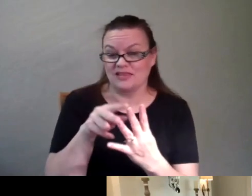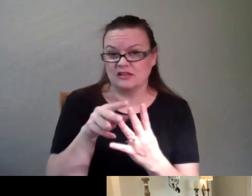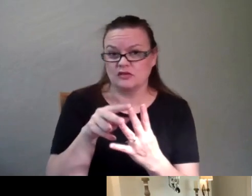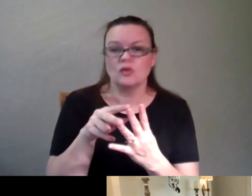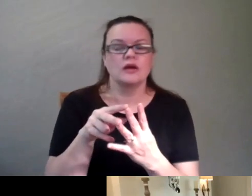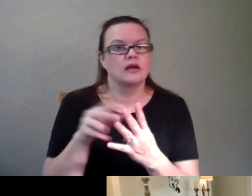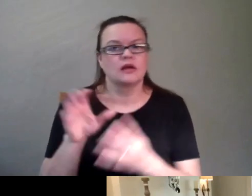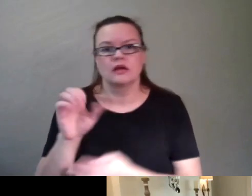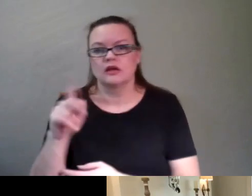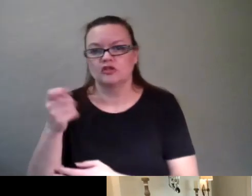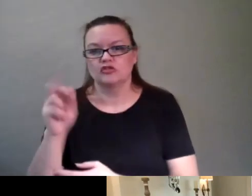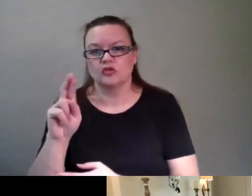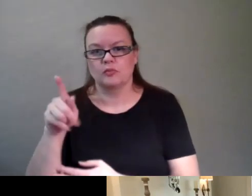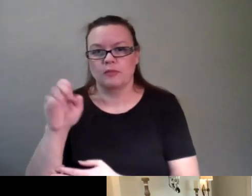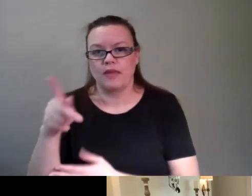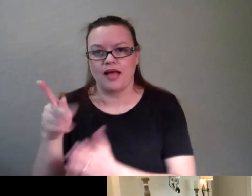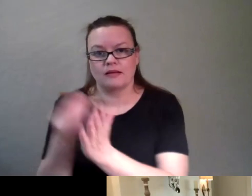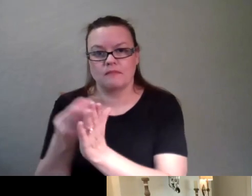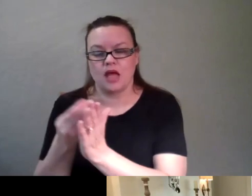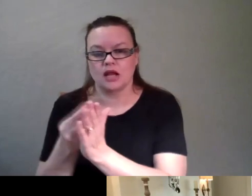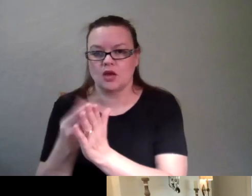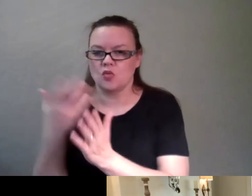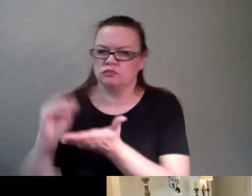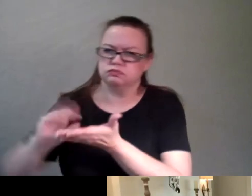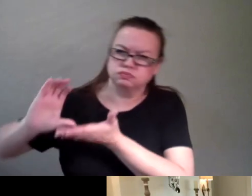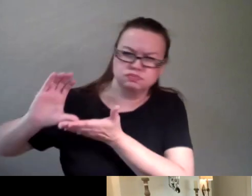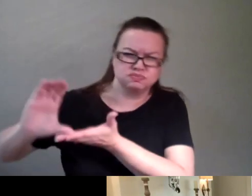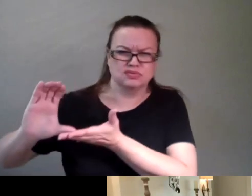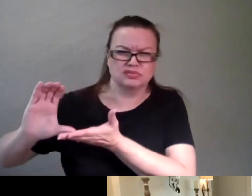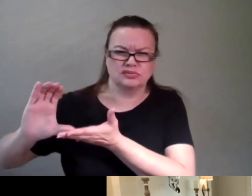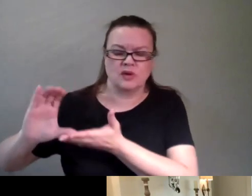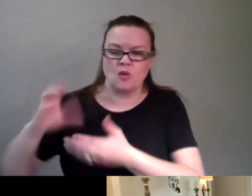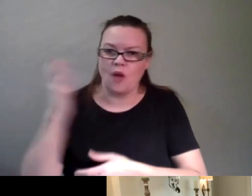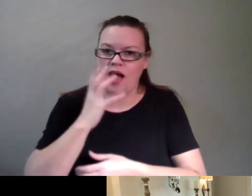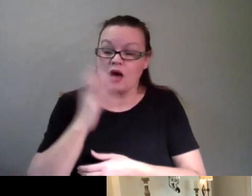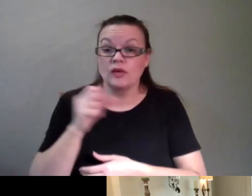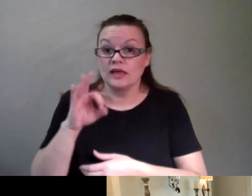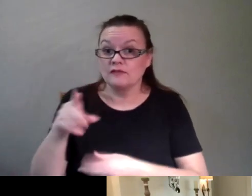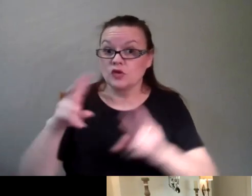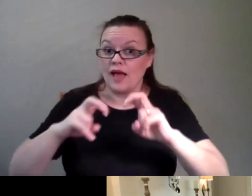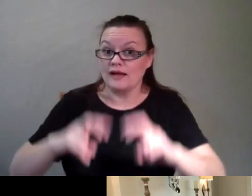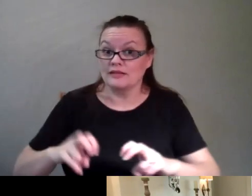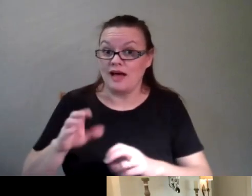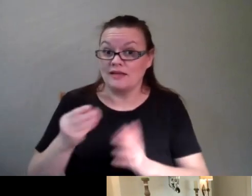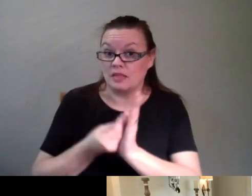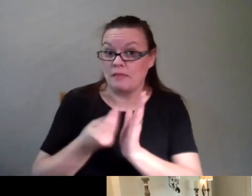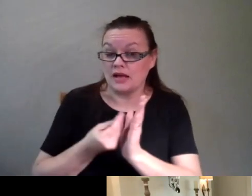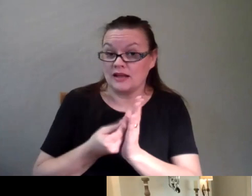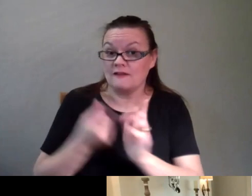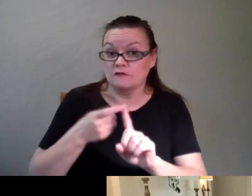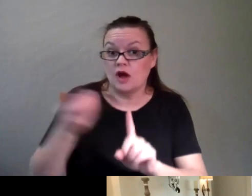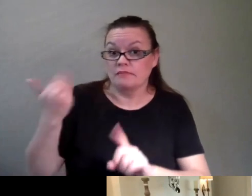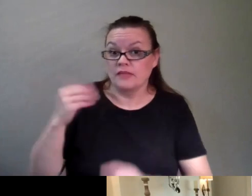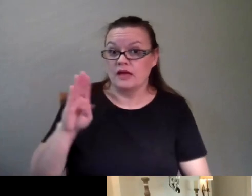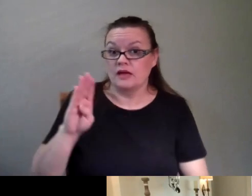if you look at the super PAC money in the last election, actually You had Biden getting